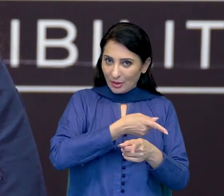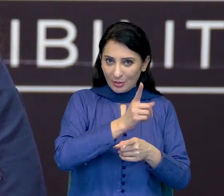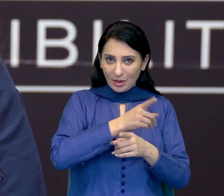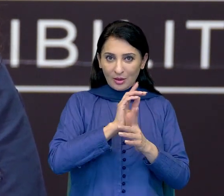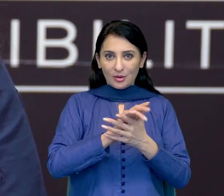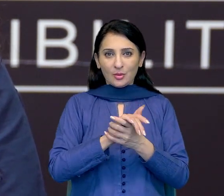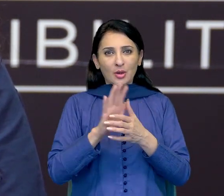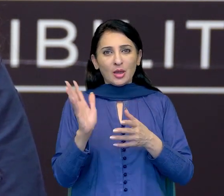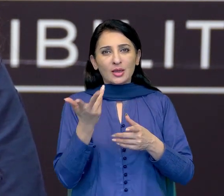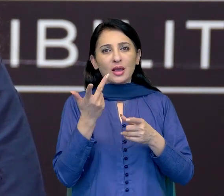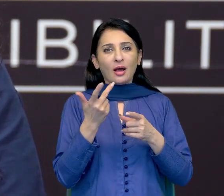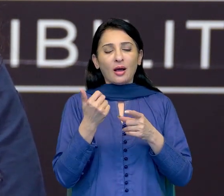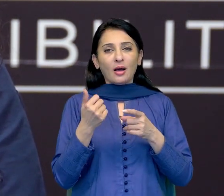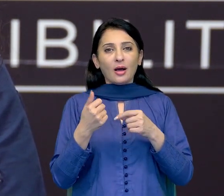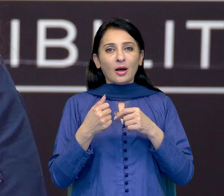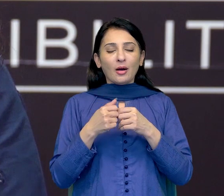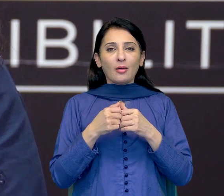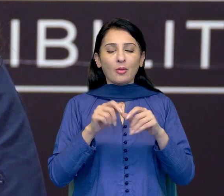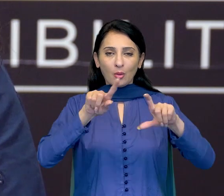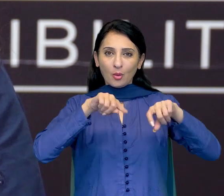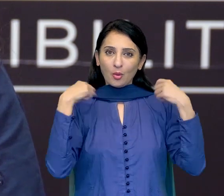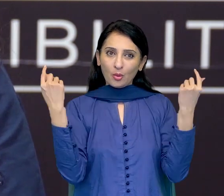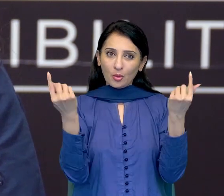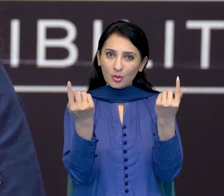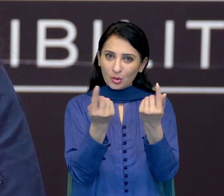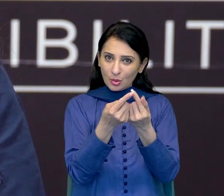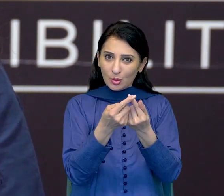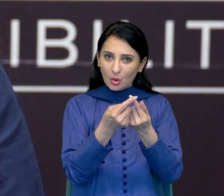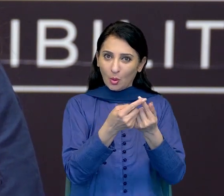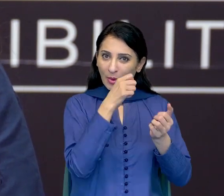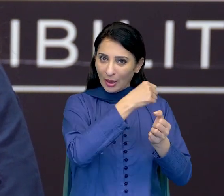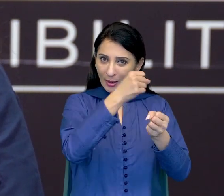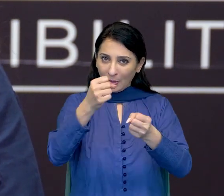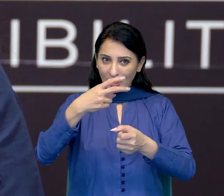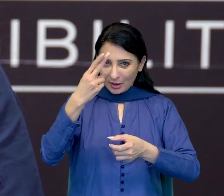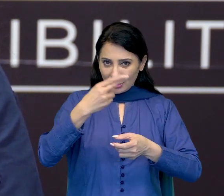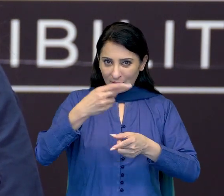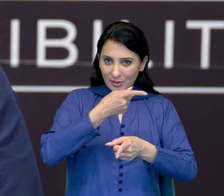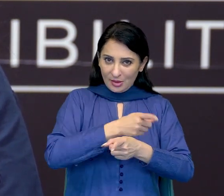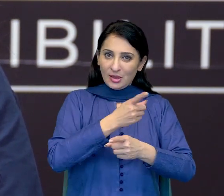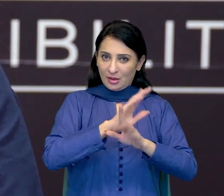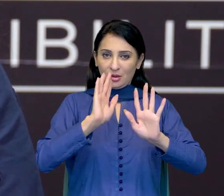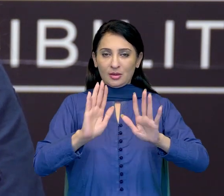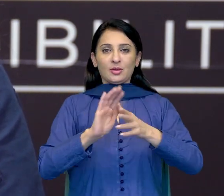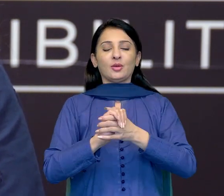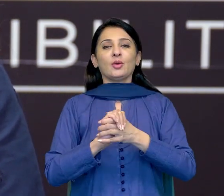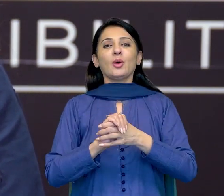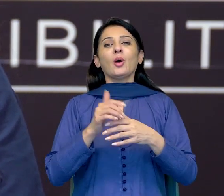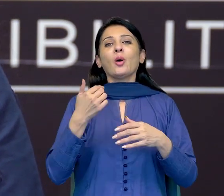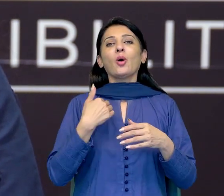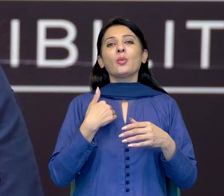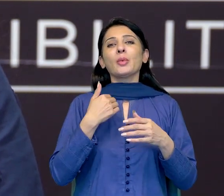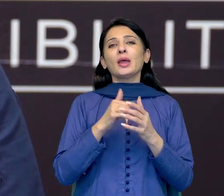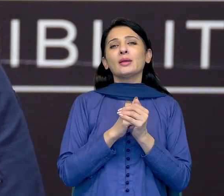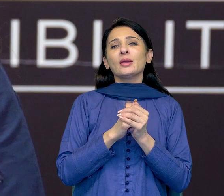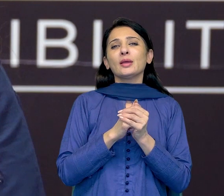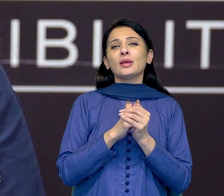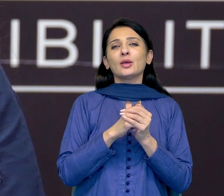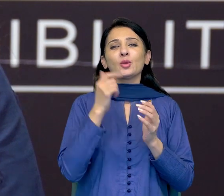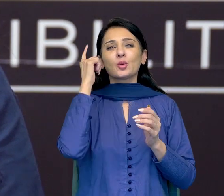mostly studio courses. And then with time, I found